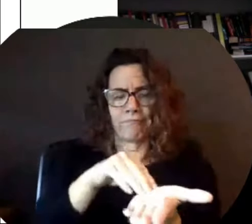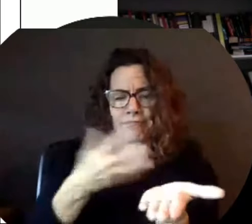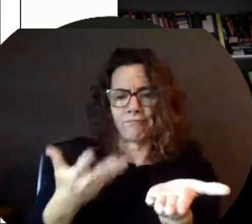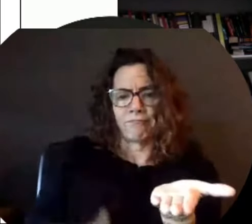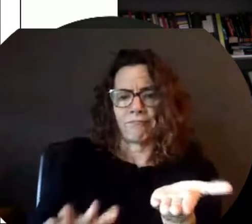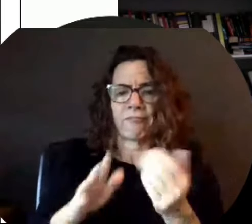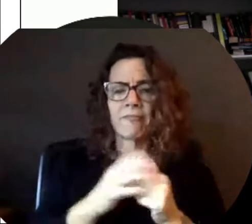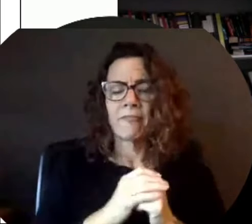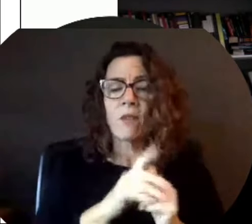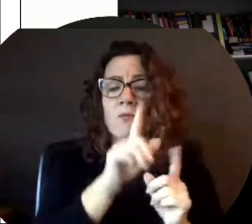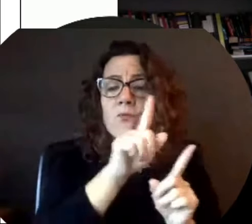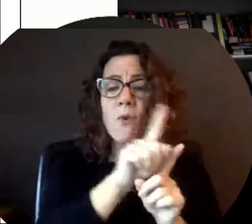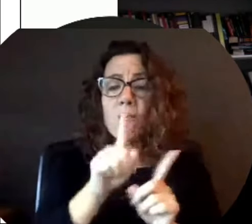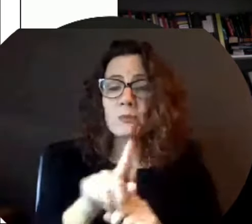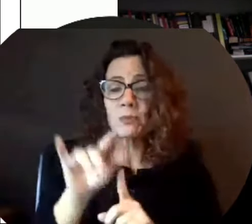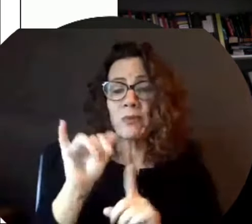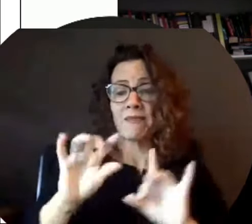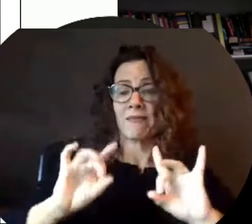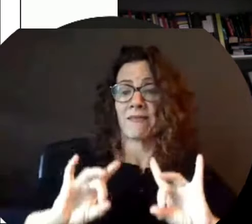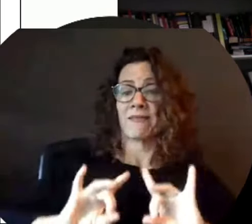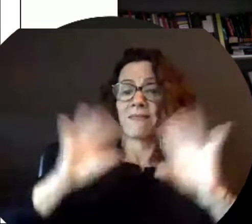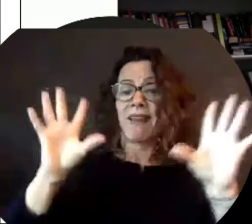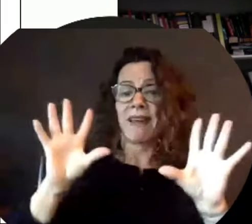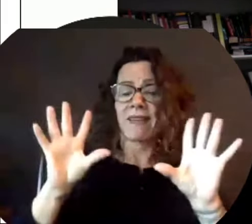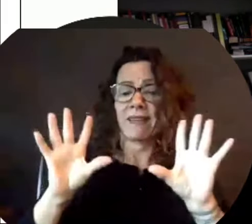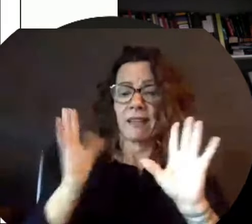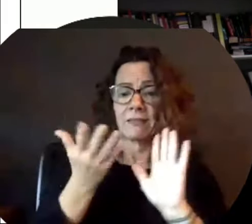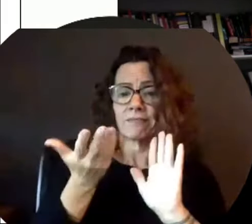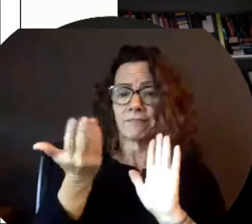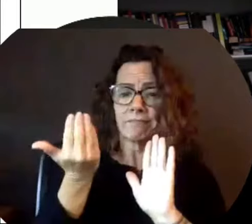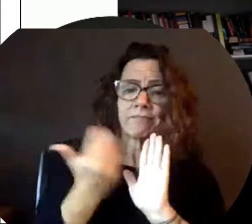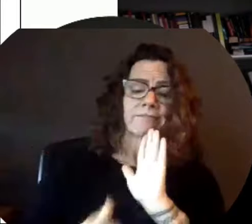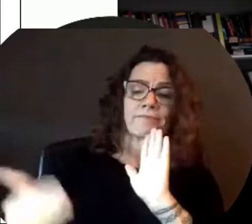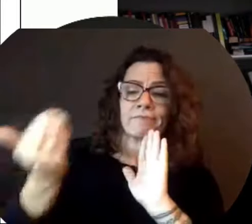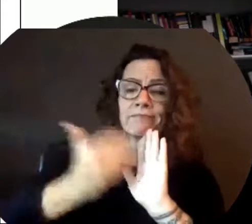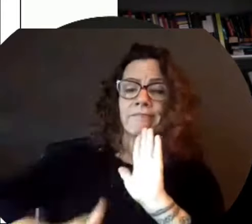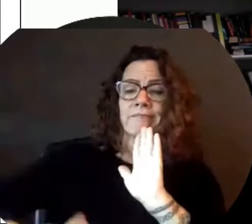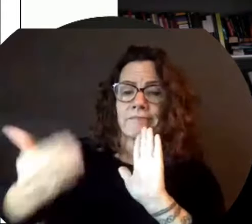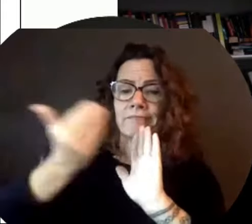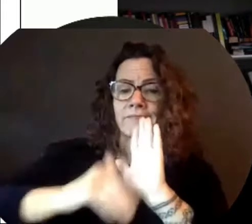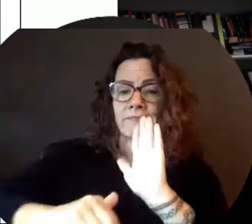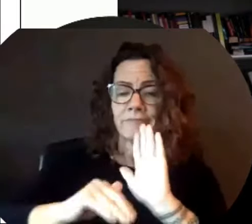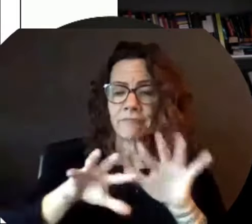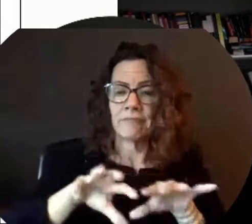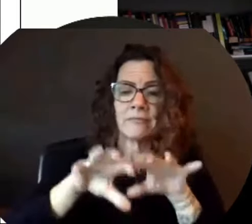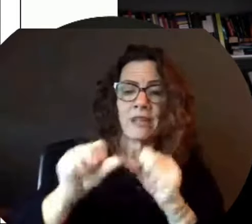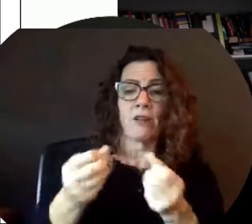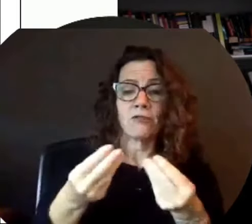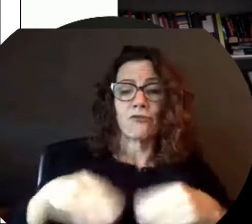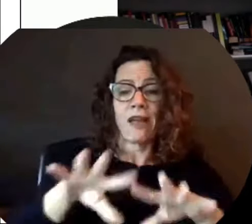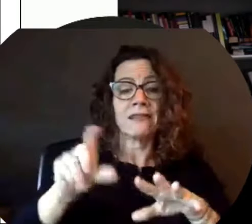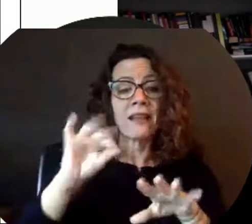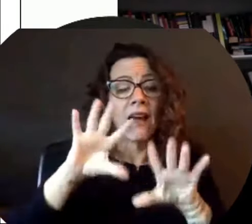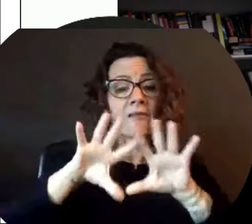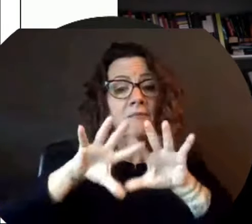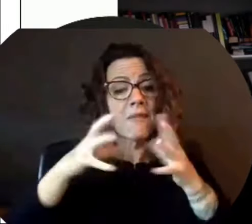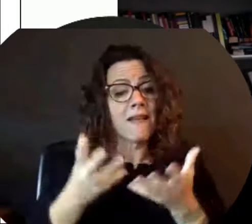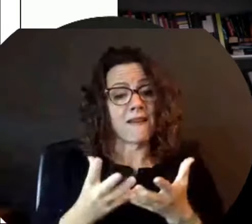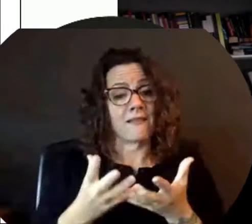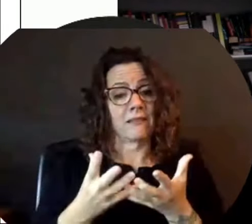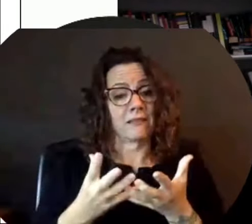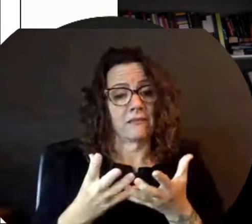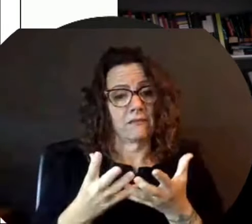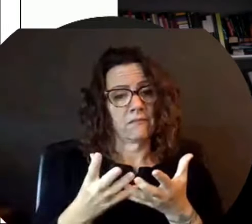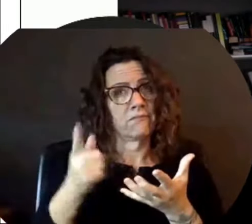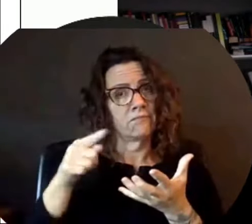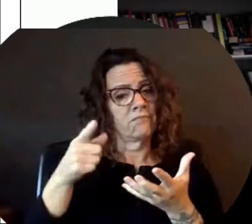re-territorializing of the planet itself that can be understood and under the rubric of cannibalizing. It reminds me of Dolores Williams,